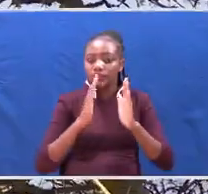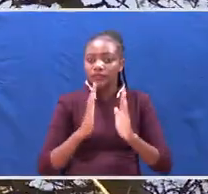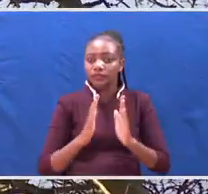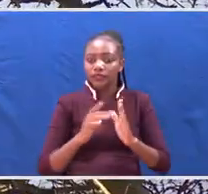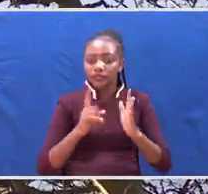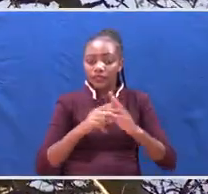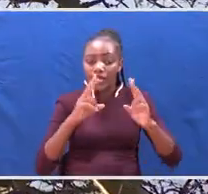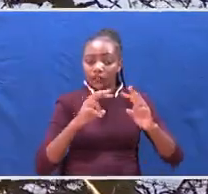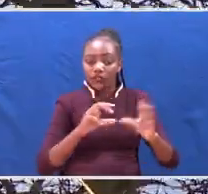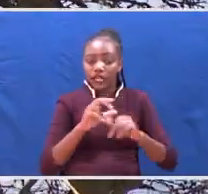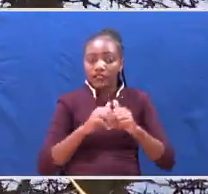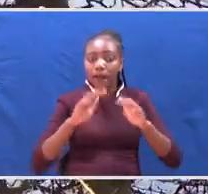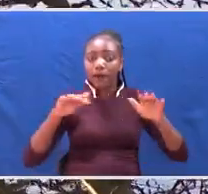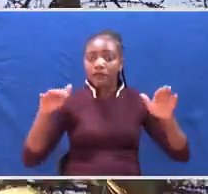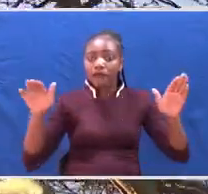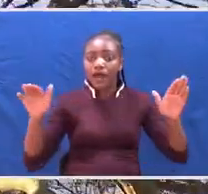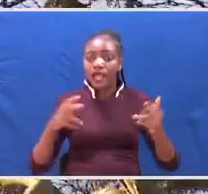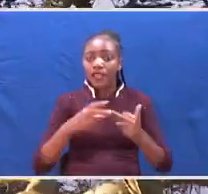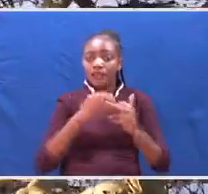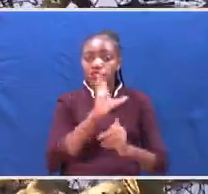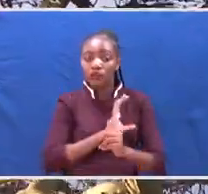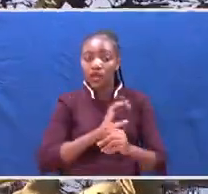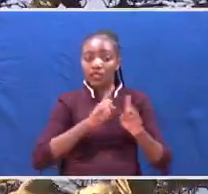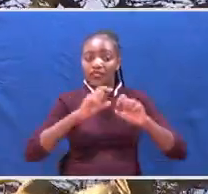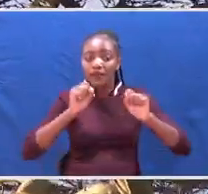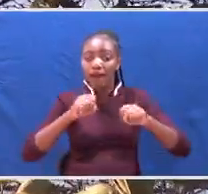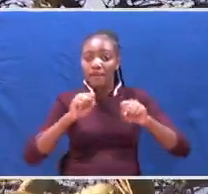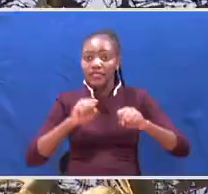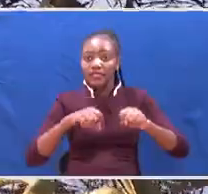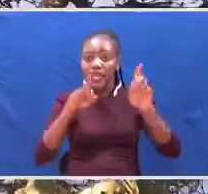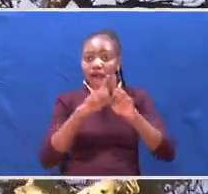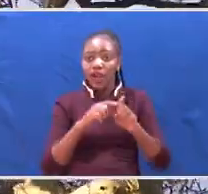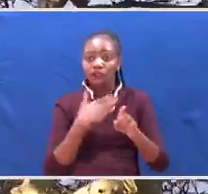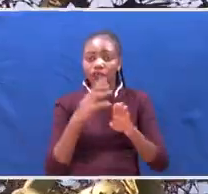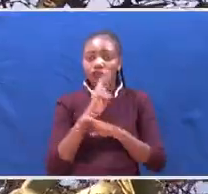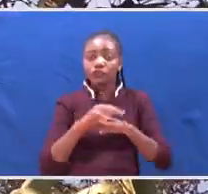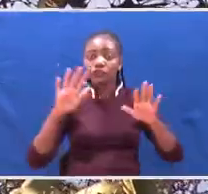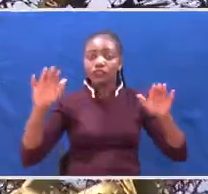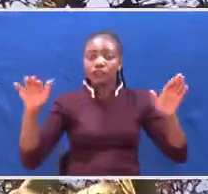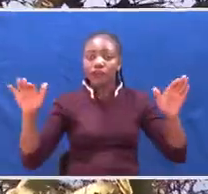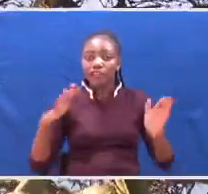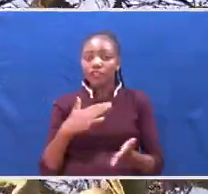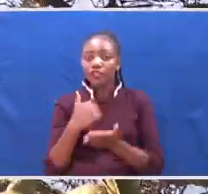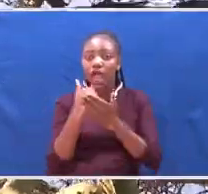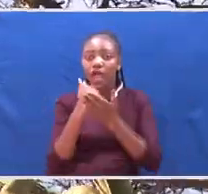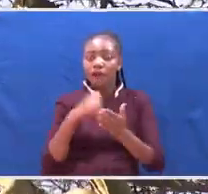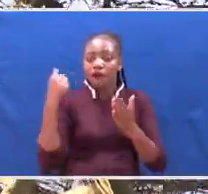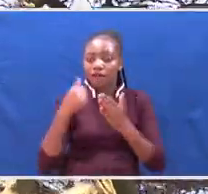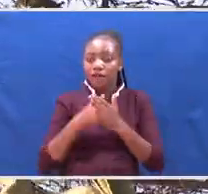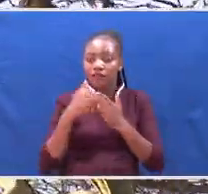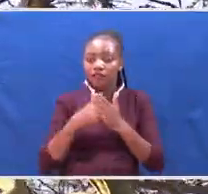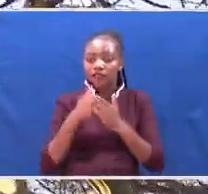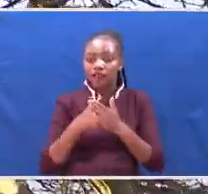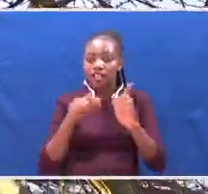study vultures' unique senses and abilities and are considering using the birds to help find bodies